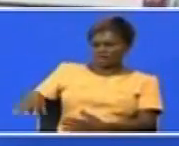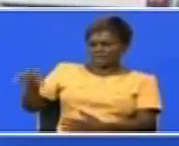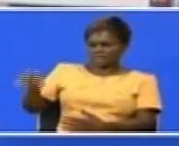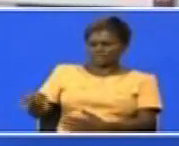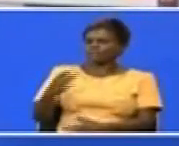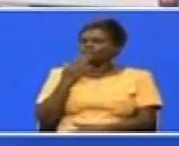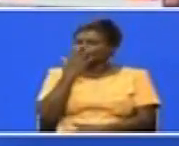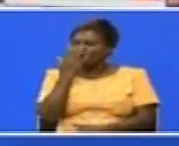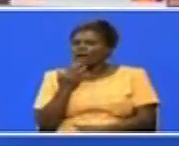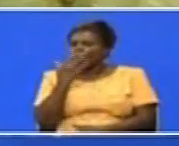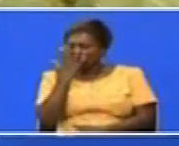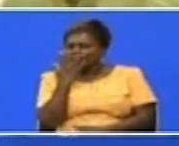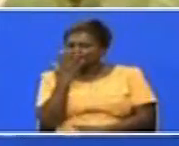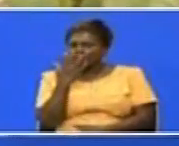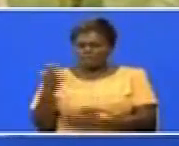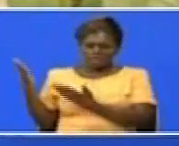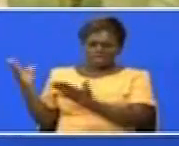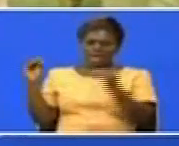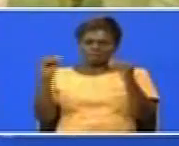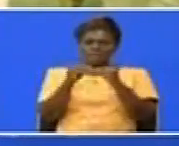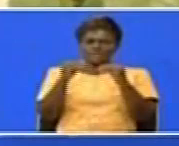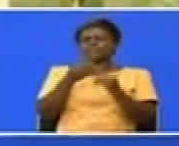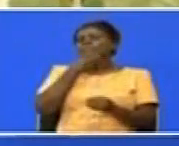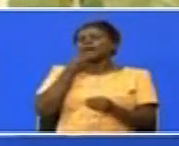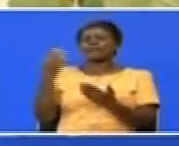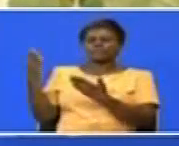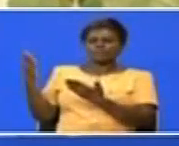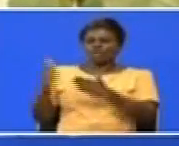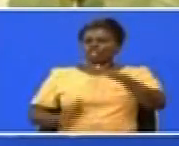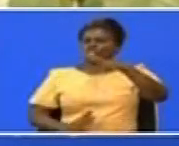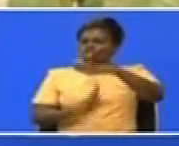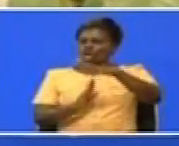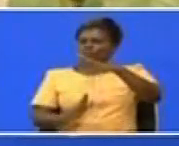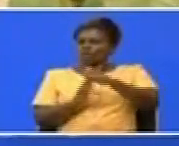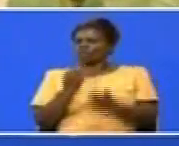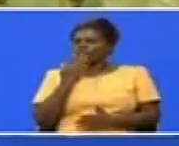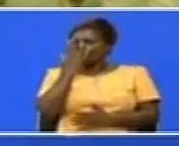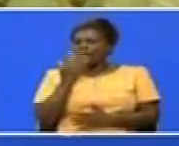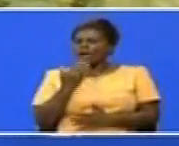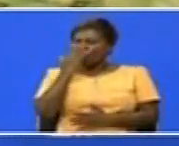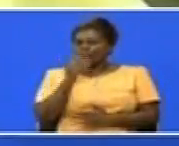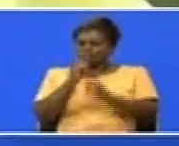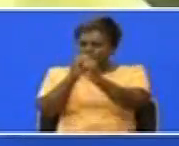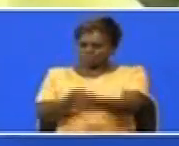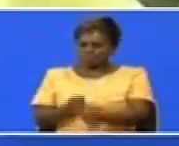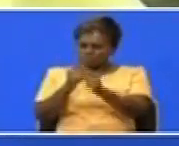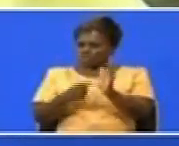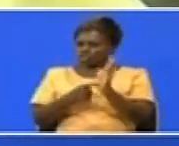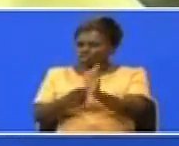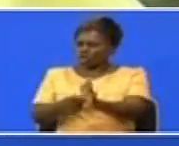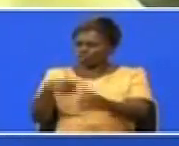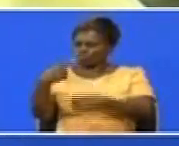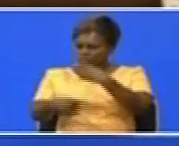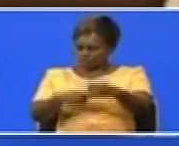cut rose varieties. Here I meet Ethan Gadioro, a senior flower breeder at the farm, who takes me through the delicate